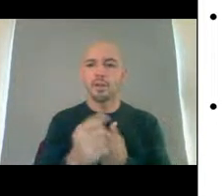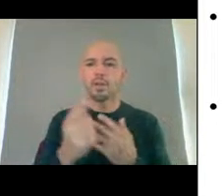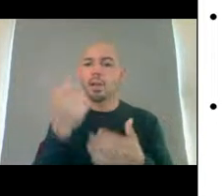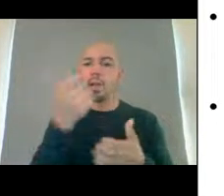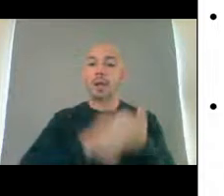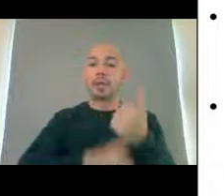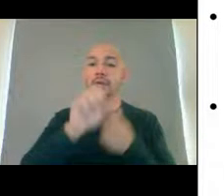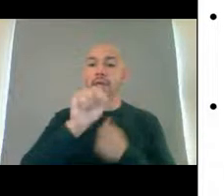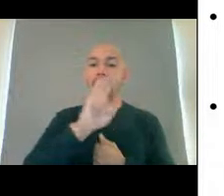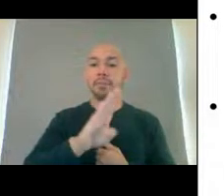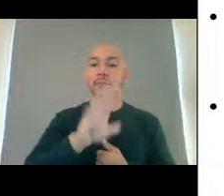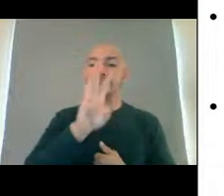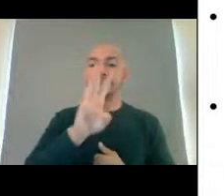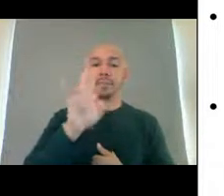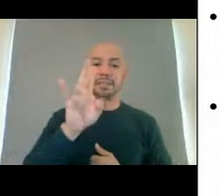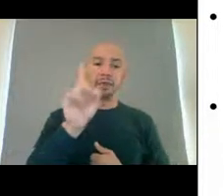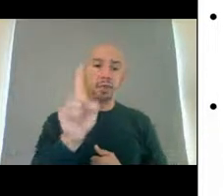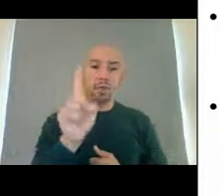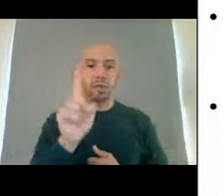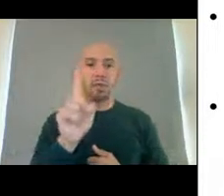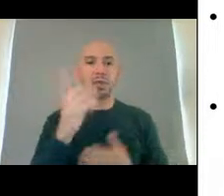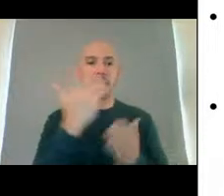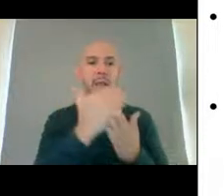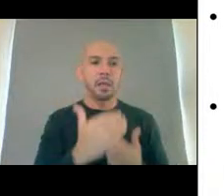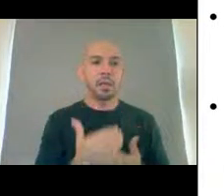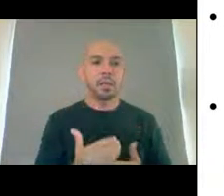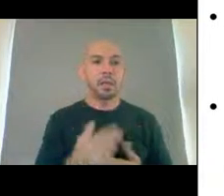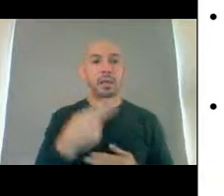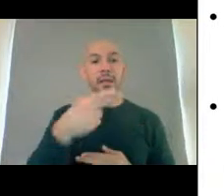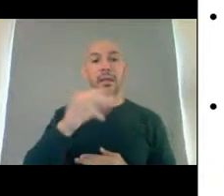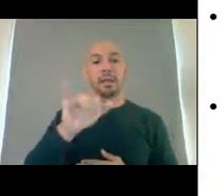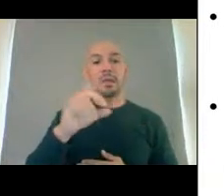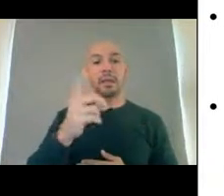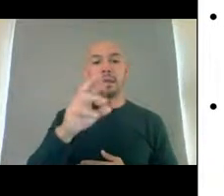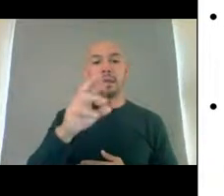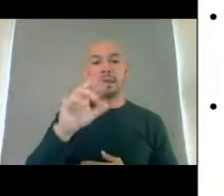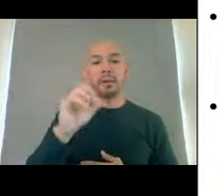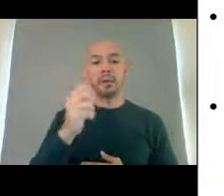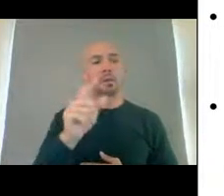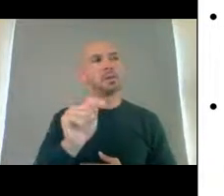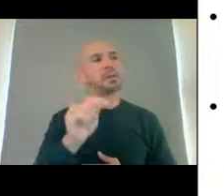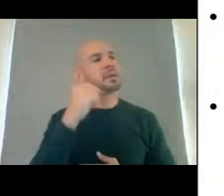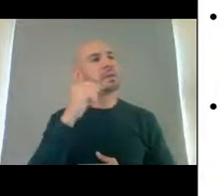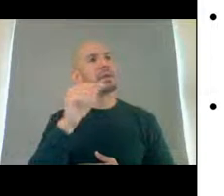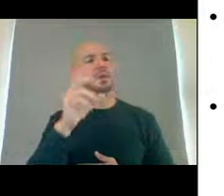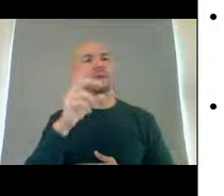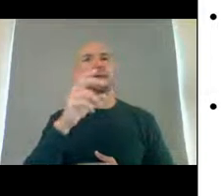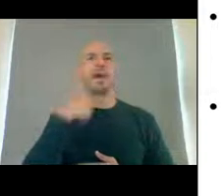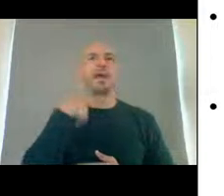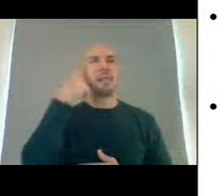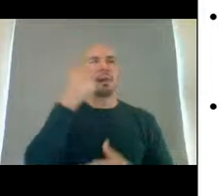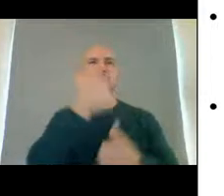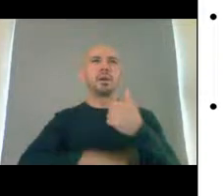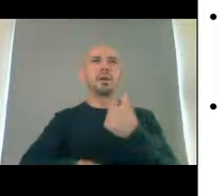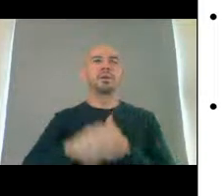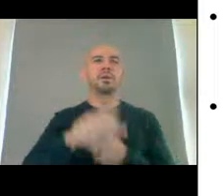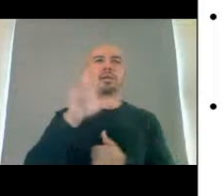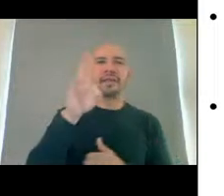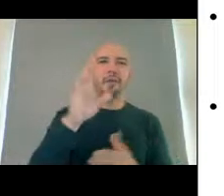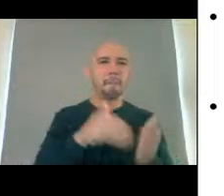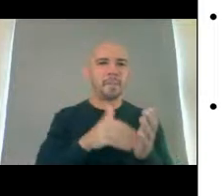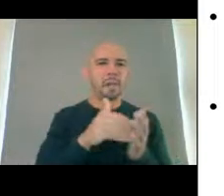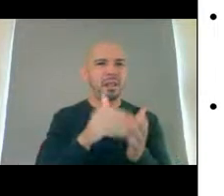hydrogen's being dealt with through the hydrogen hub process where there's an eight billion dollar i think federal investment and development of hydrogen